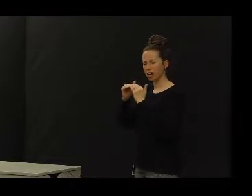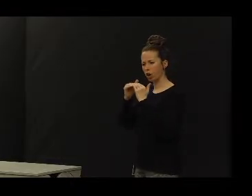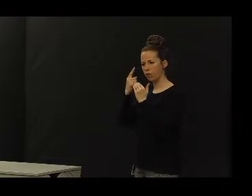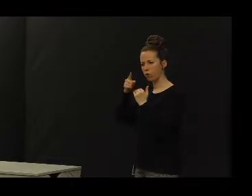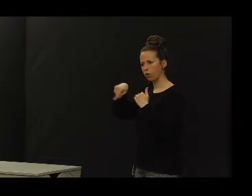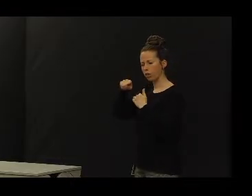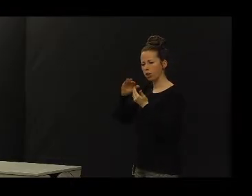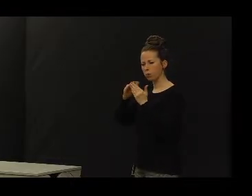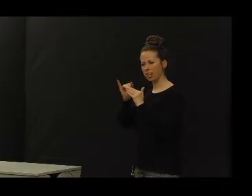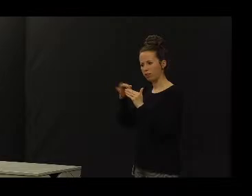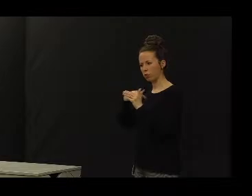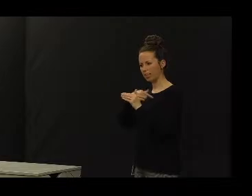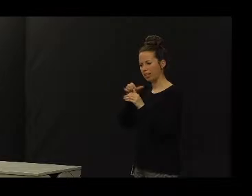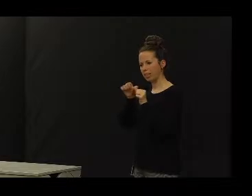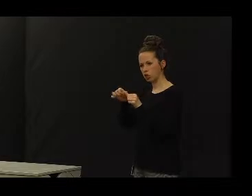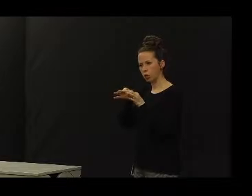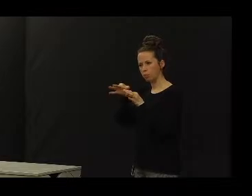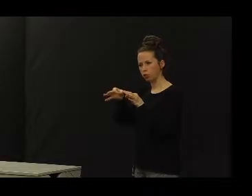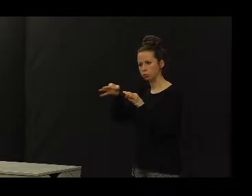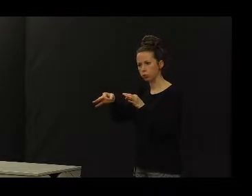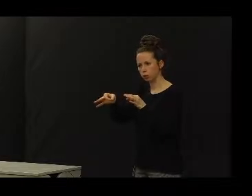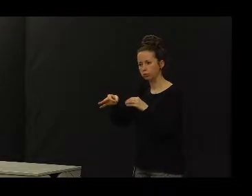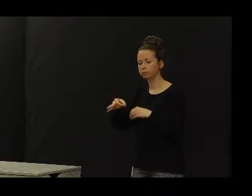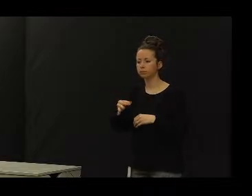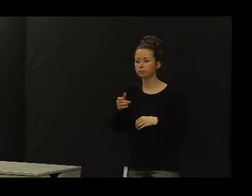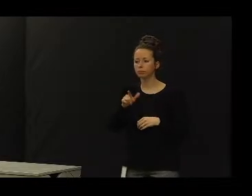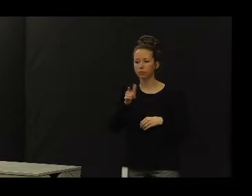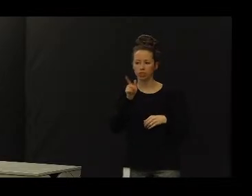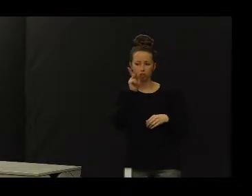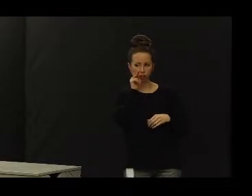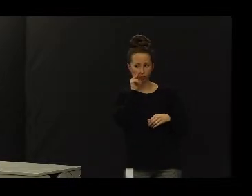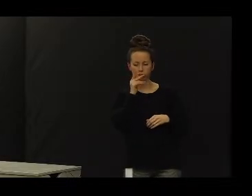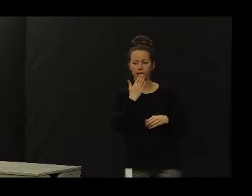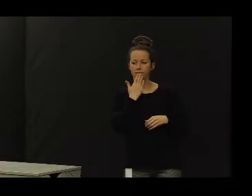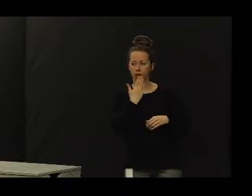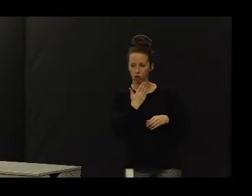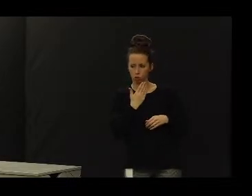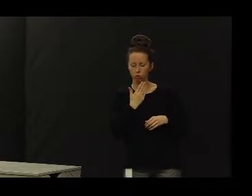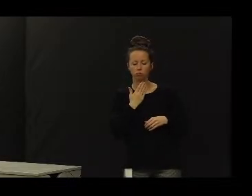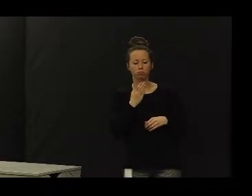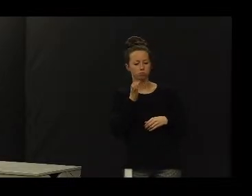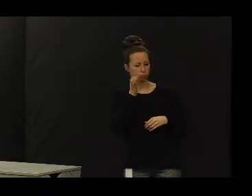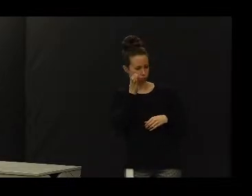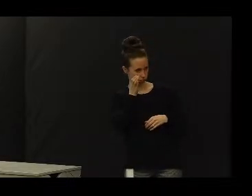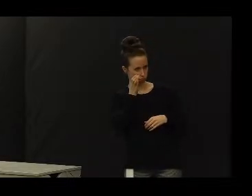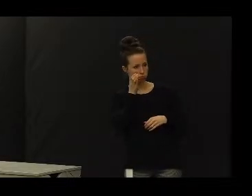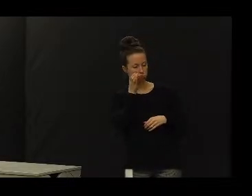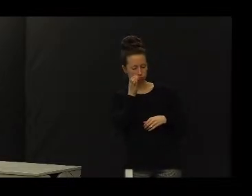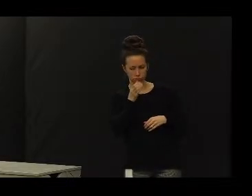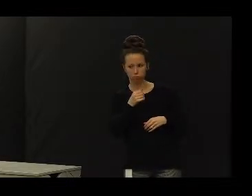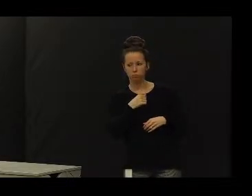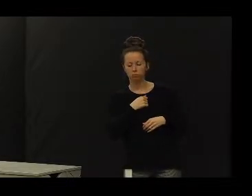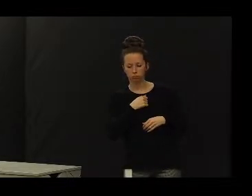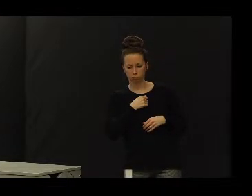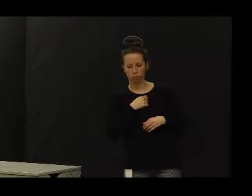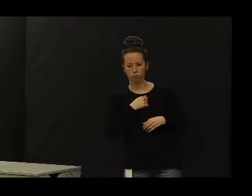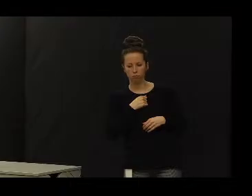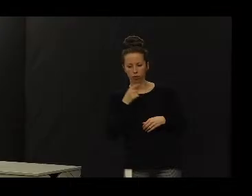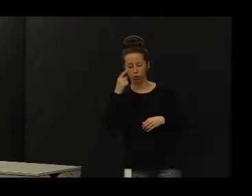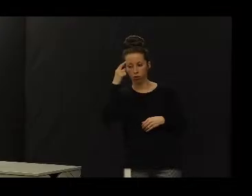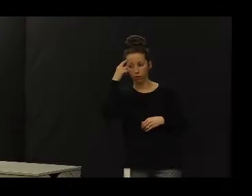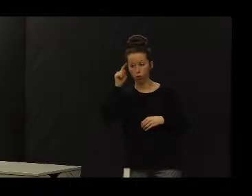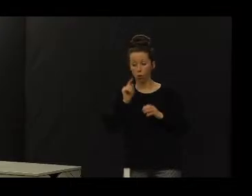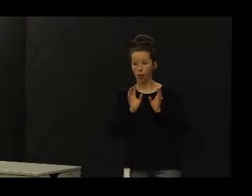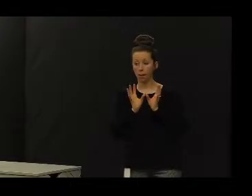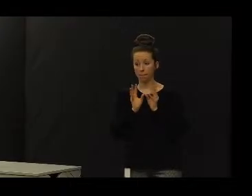out. Okay, thank you. It's been heard. for a